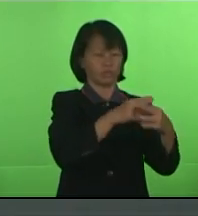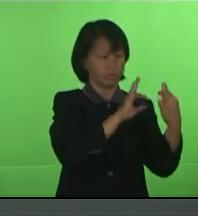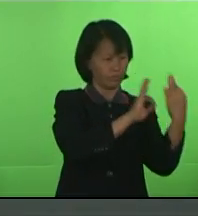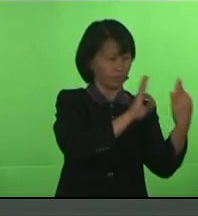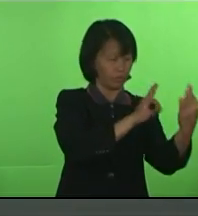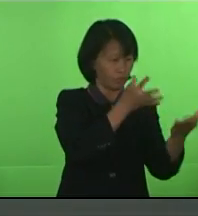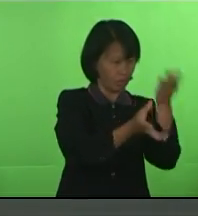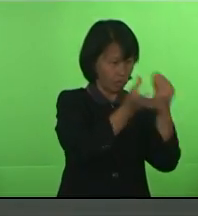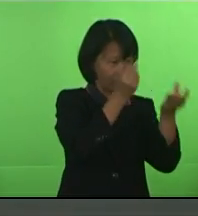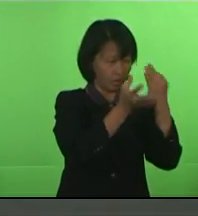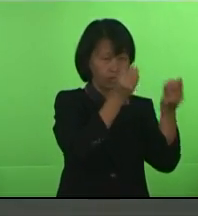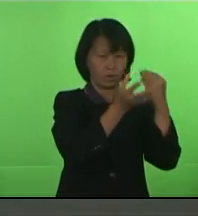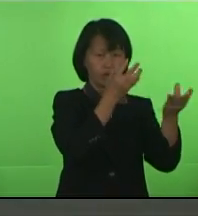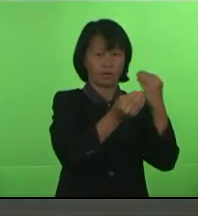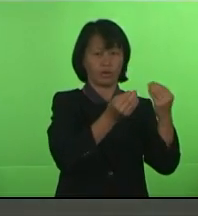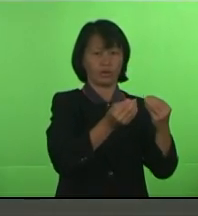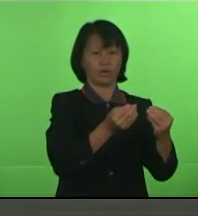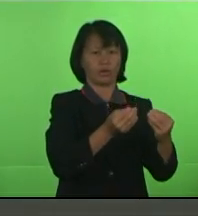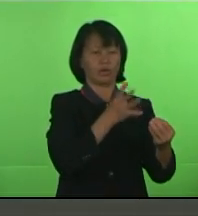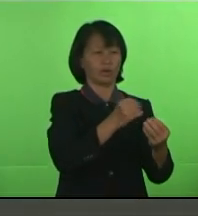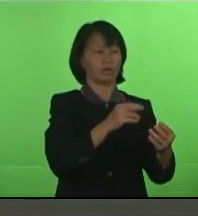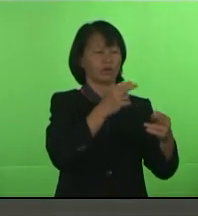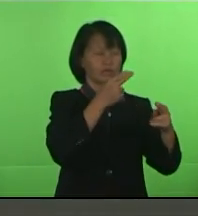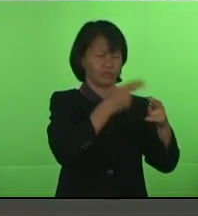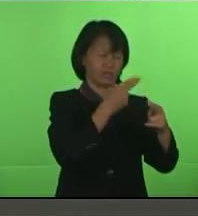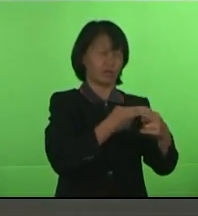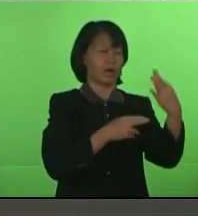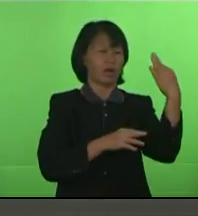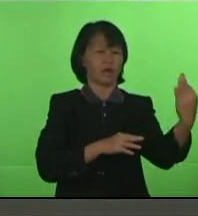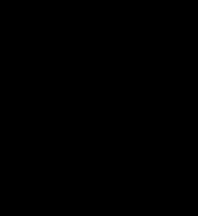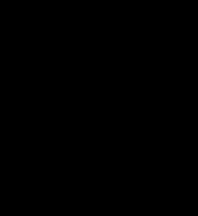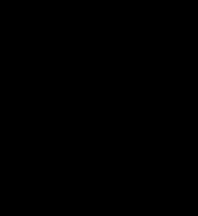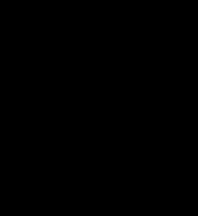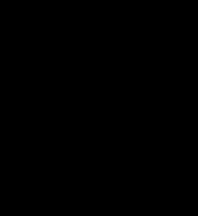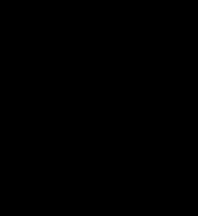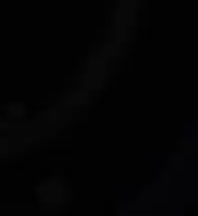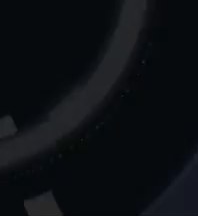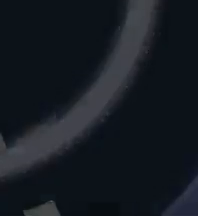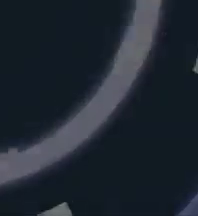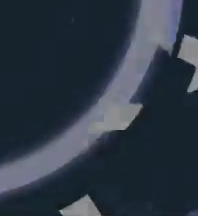this simple acronym, F to F, face-to-face learning.